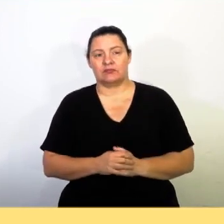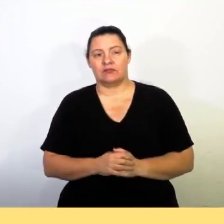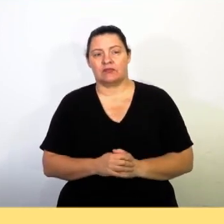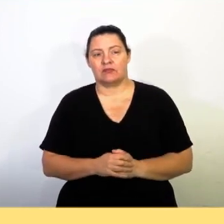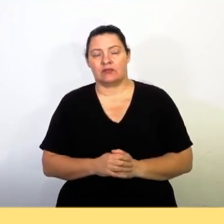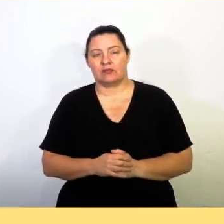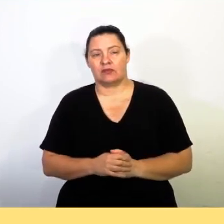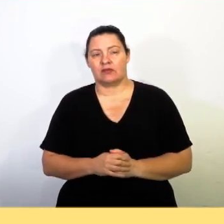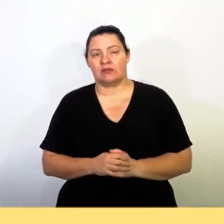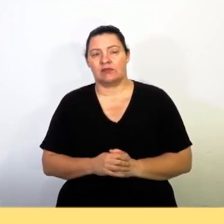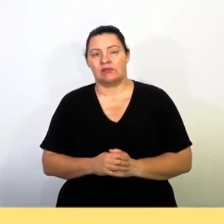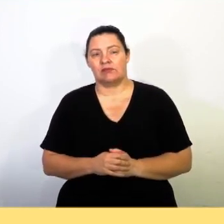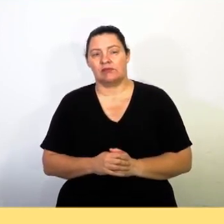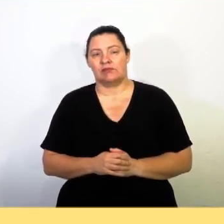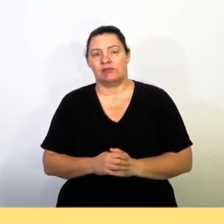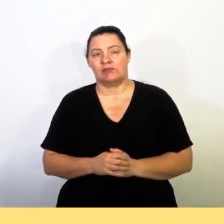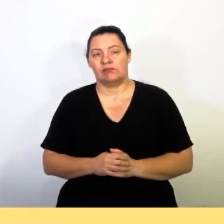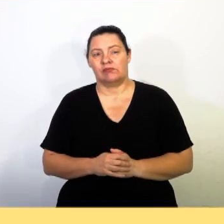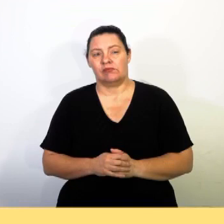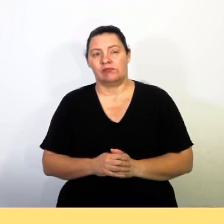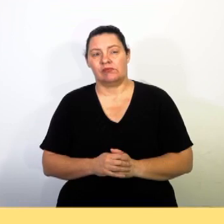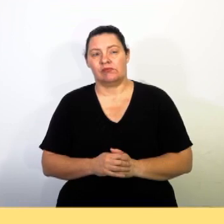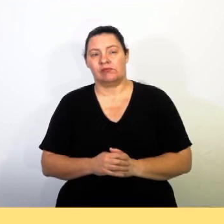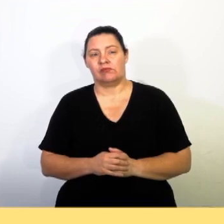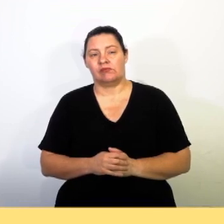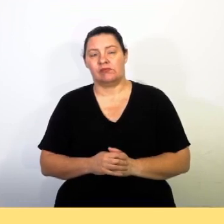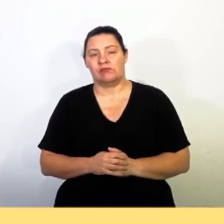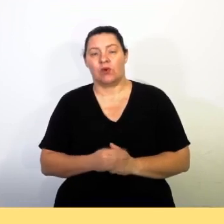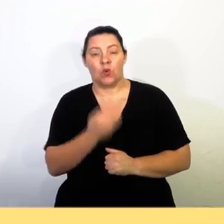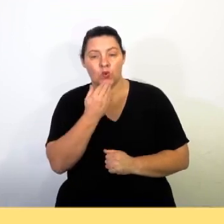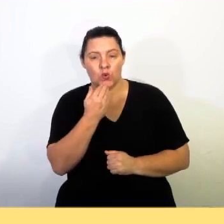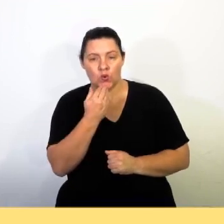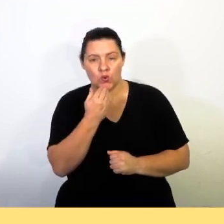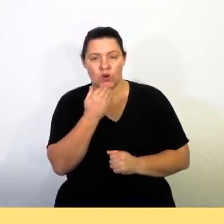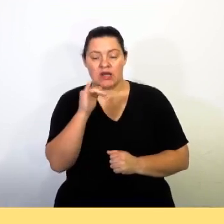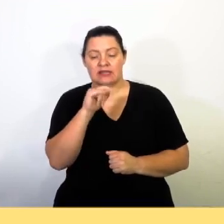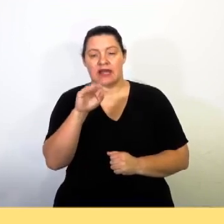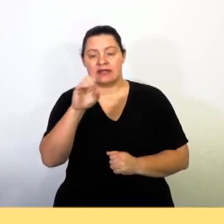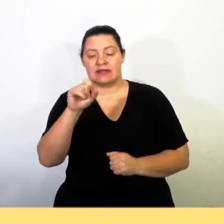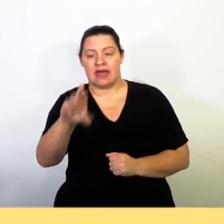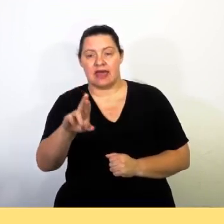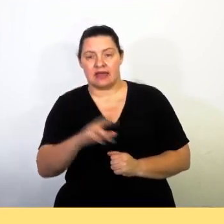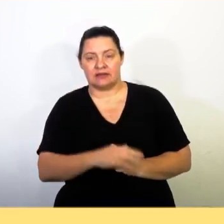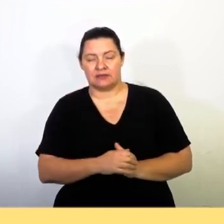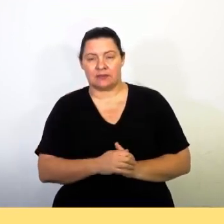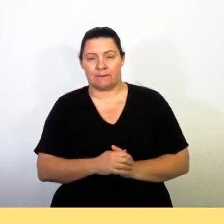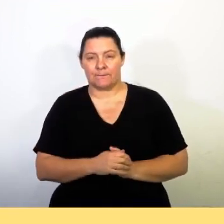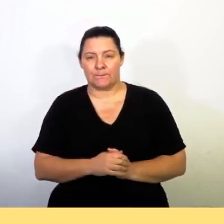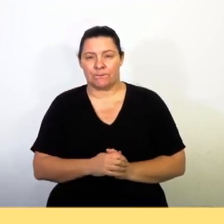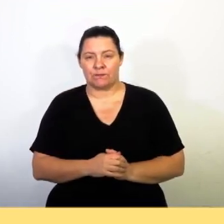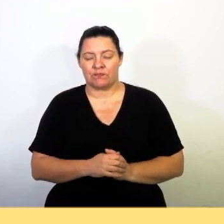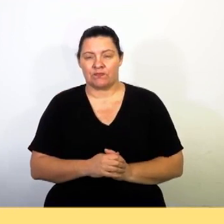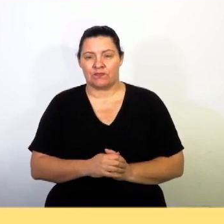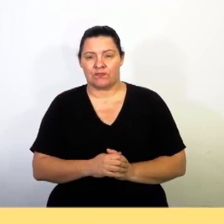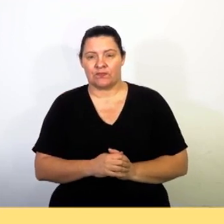Owen. So here is Owen. Owen who? Zander. It's going to